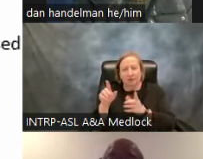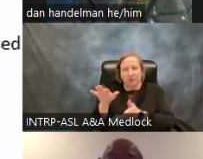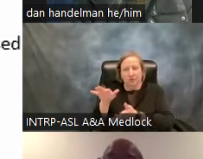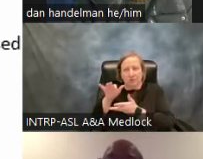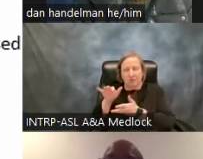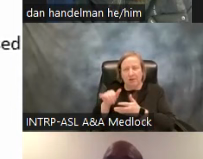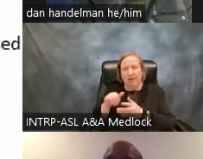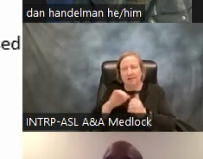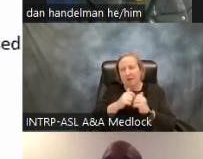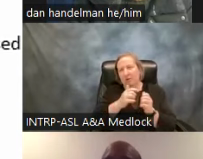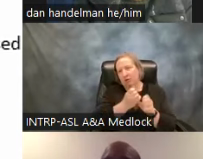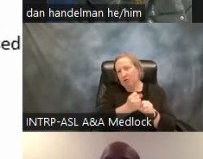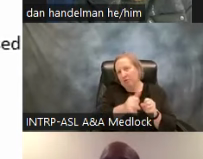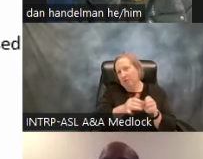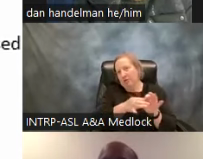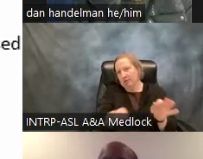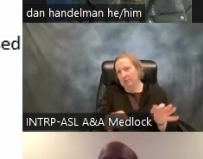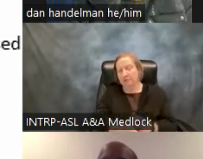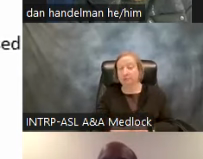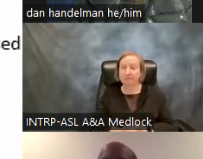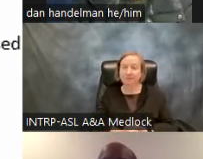up to this language.